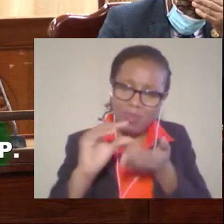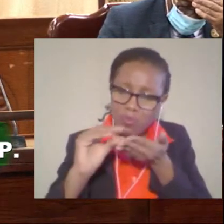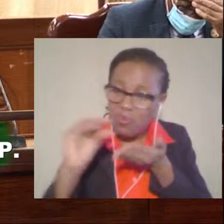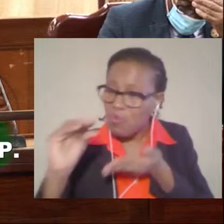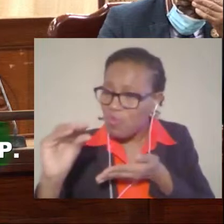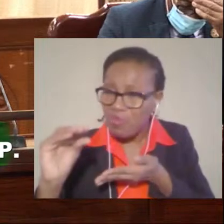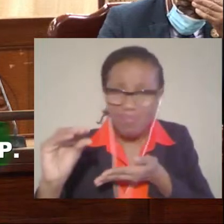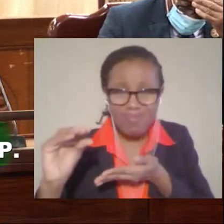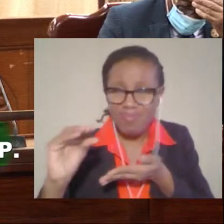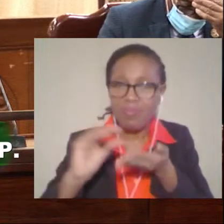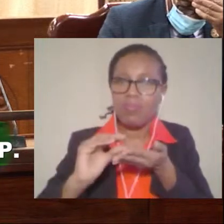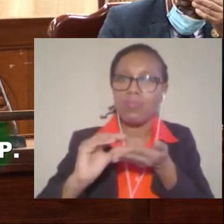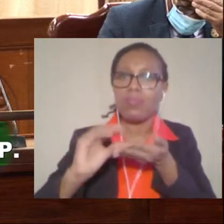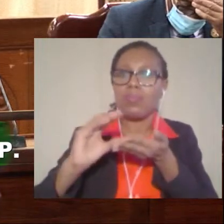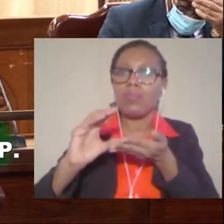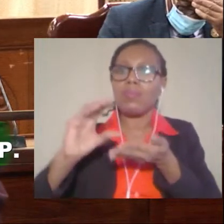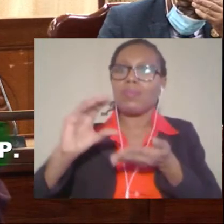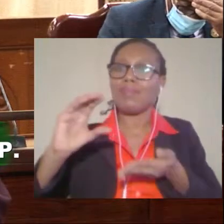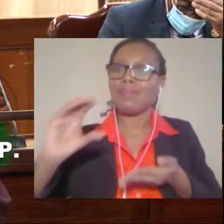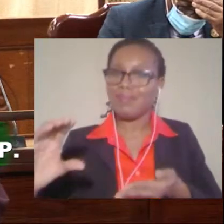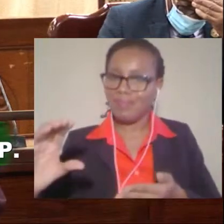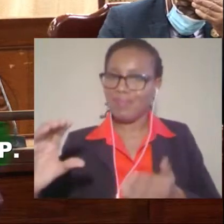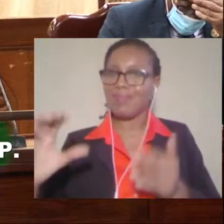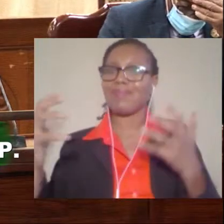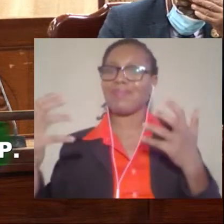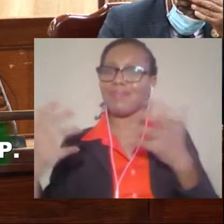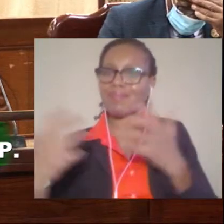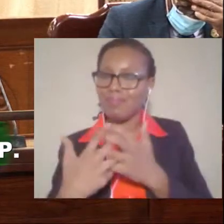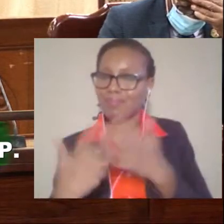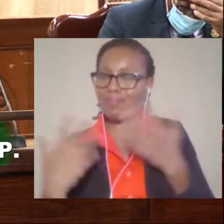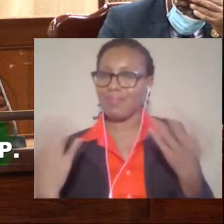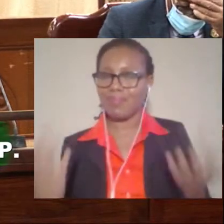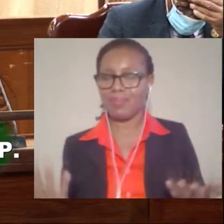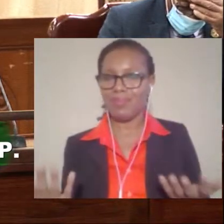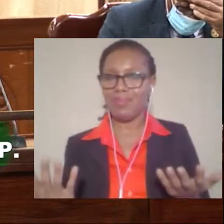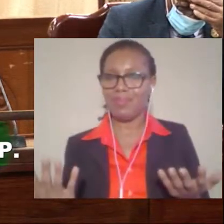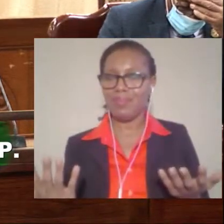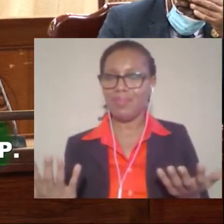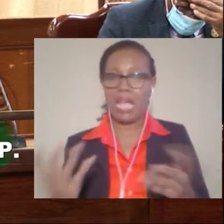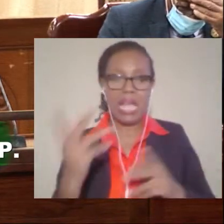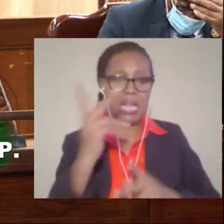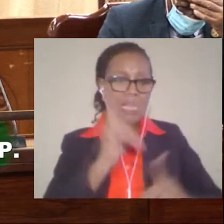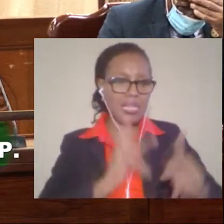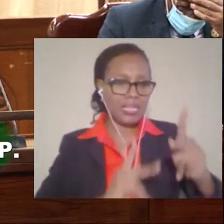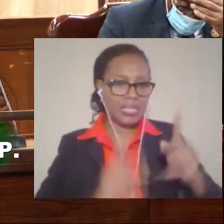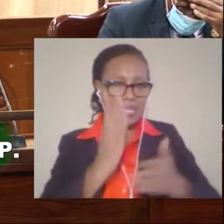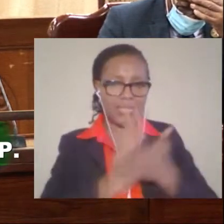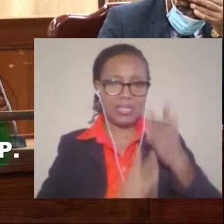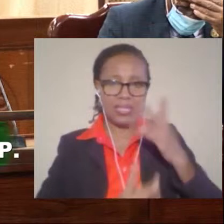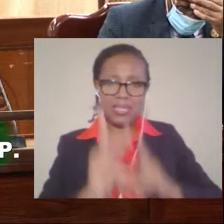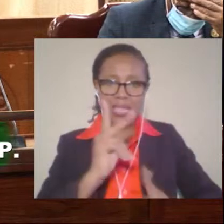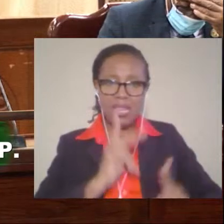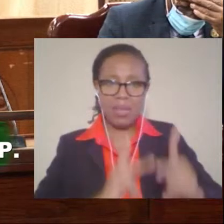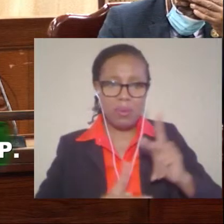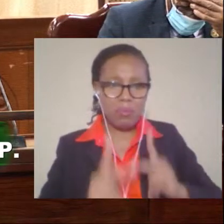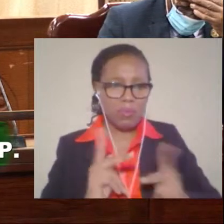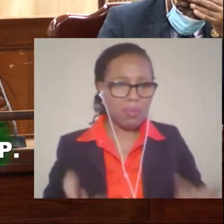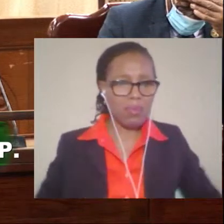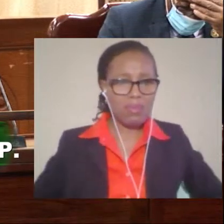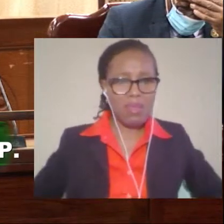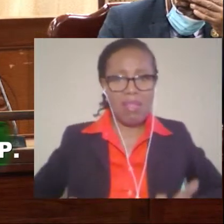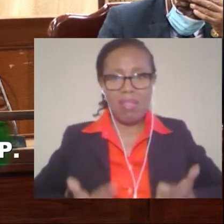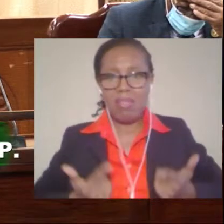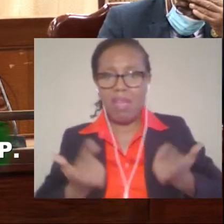certain elements live a certain quality of life in Barbados with an